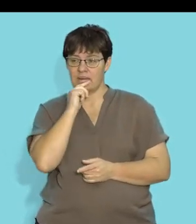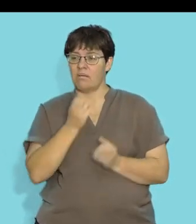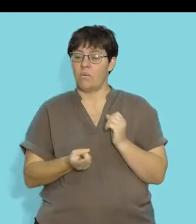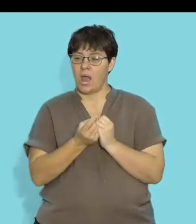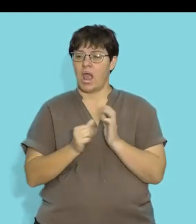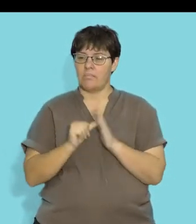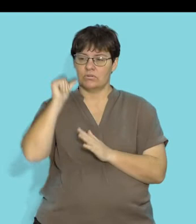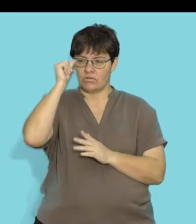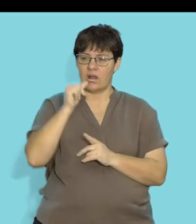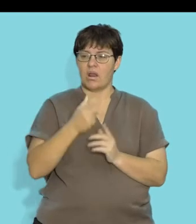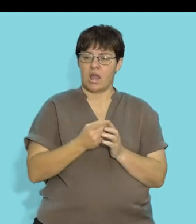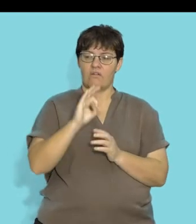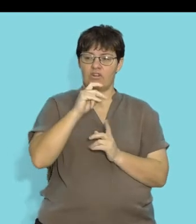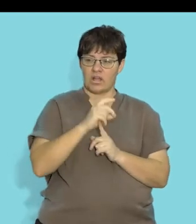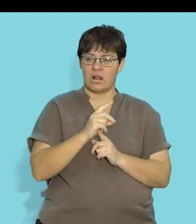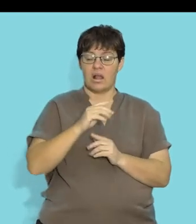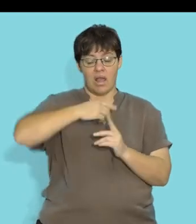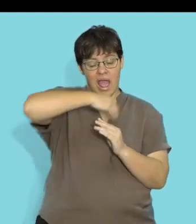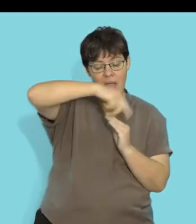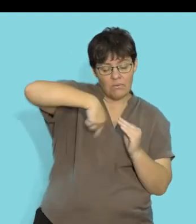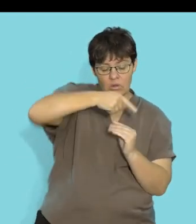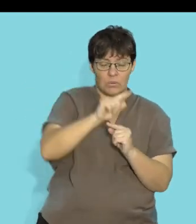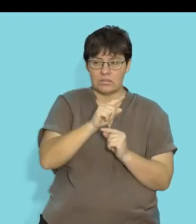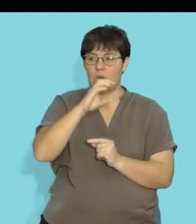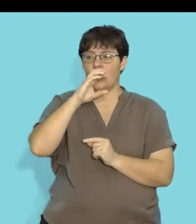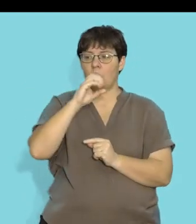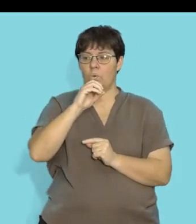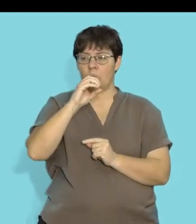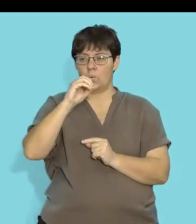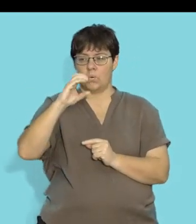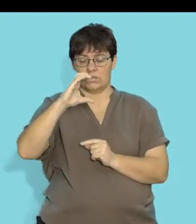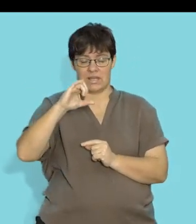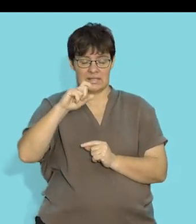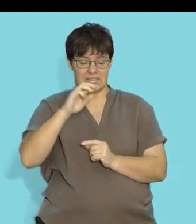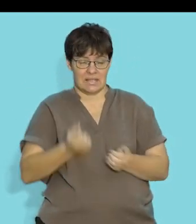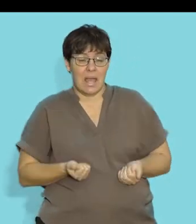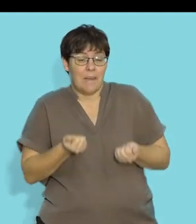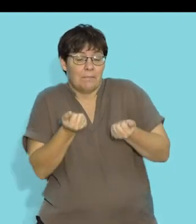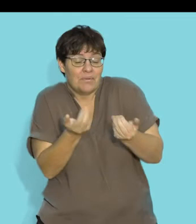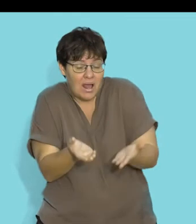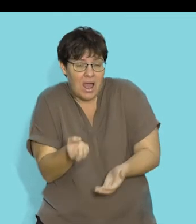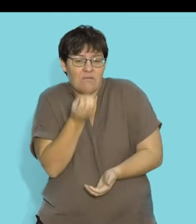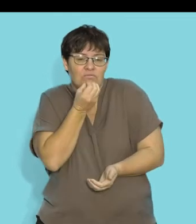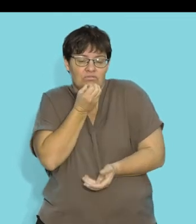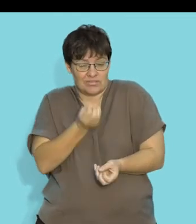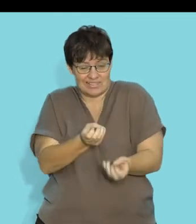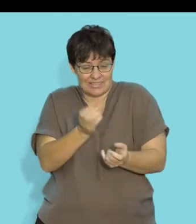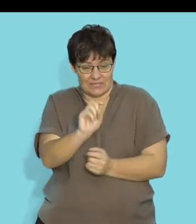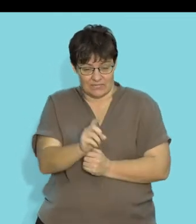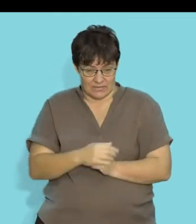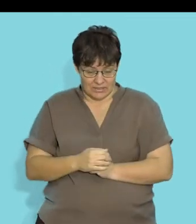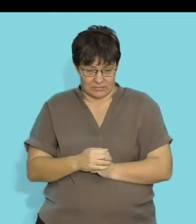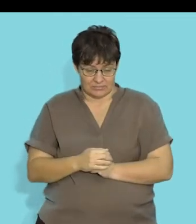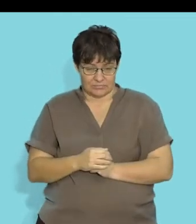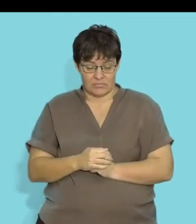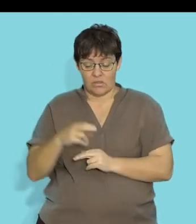the follicle surrounding the oocyte and stimulates the supply of nutrients. So again, a mouthful. So let's